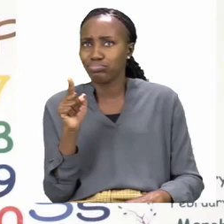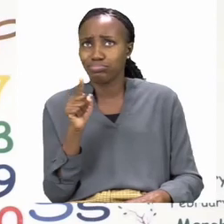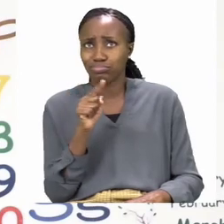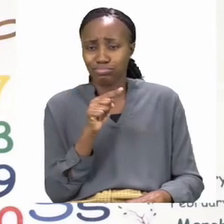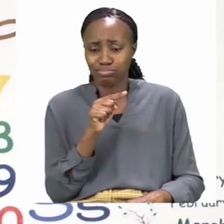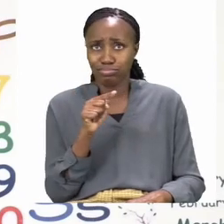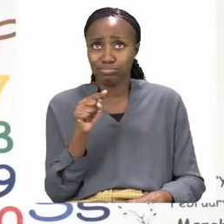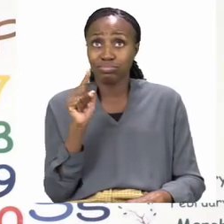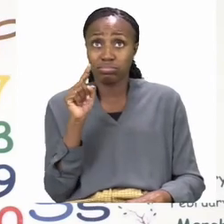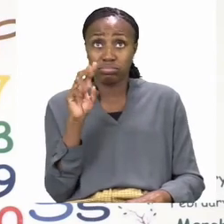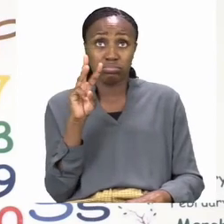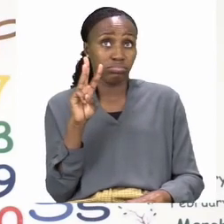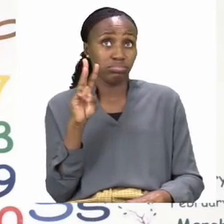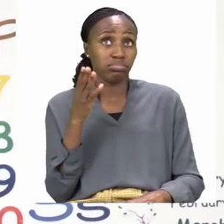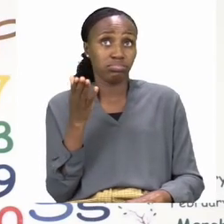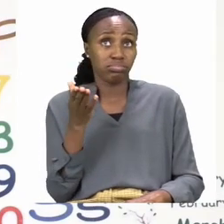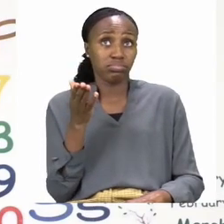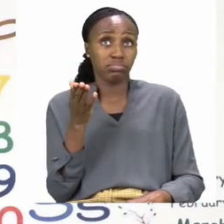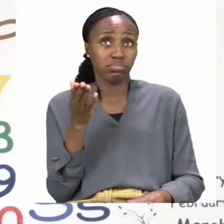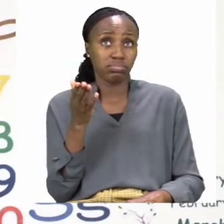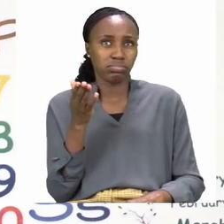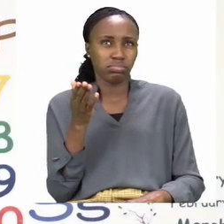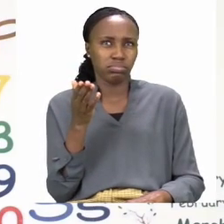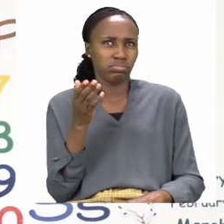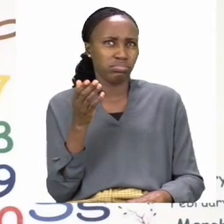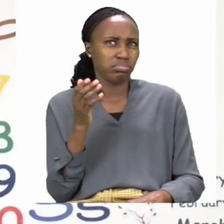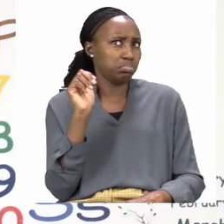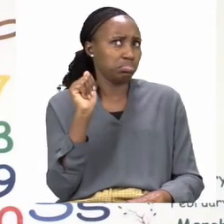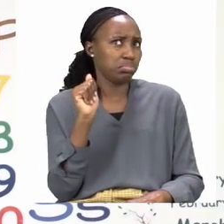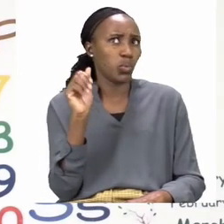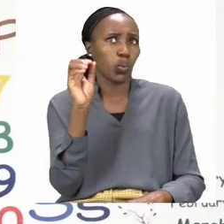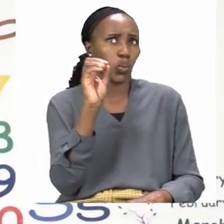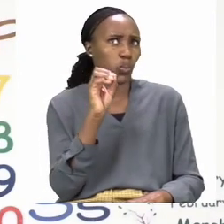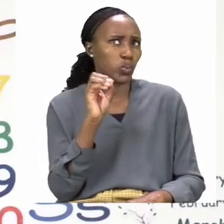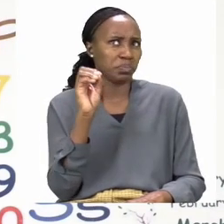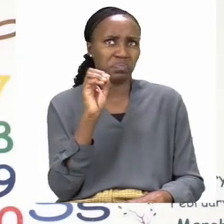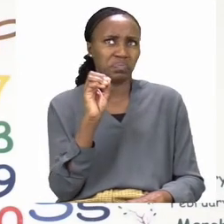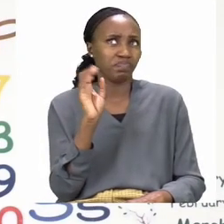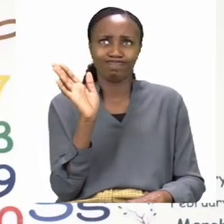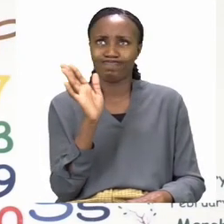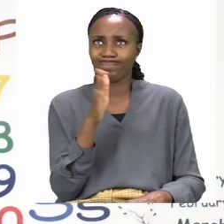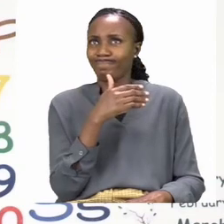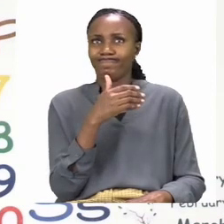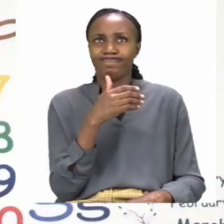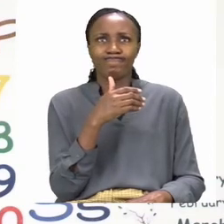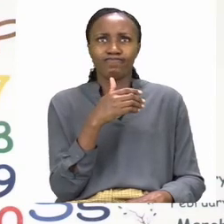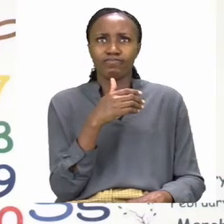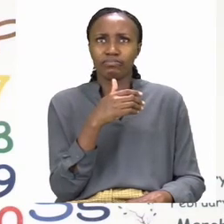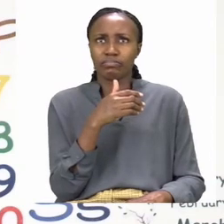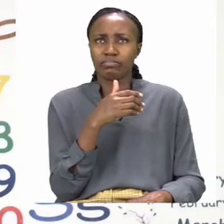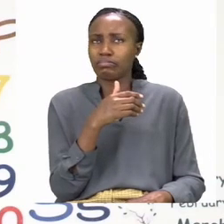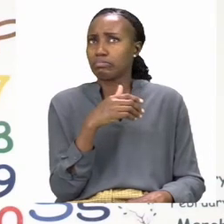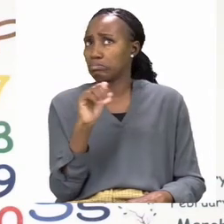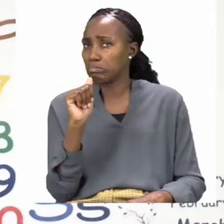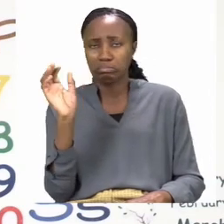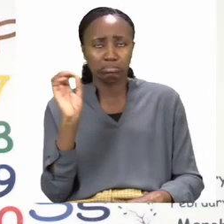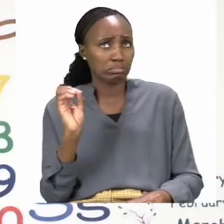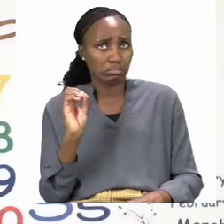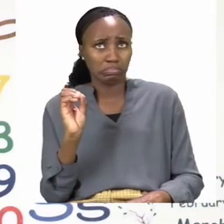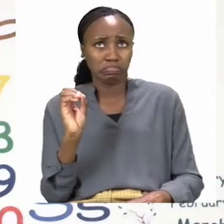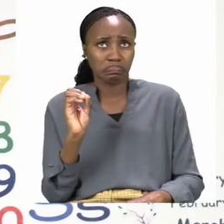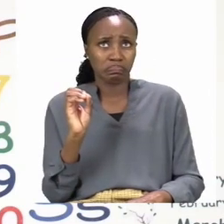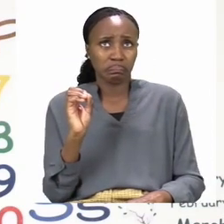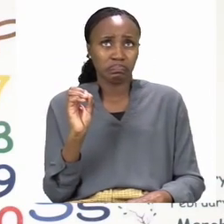W over here. Do we have an A next to it? No. Do we have an A below?